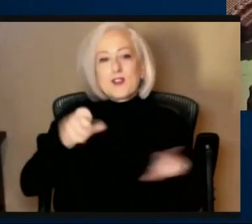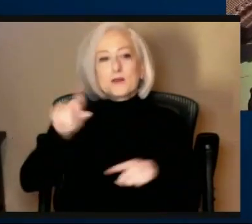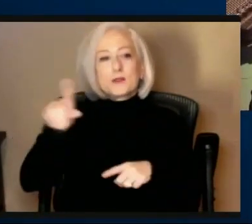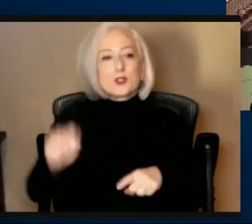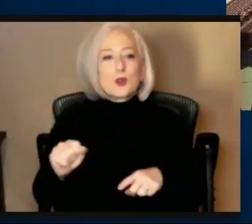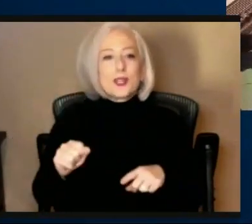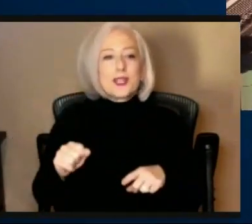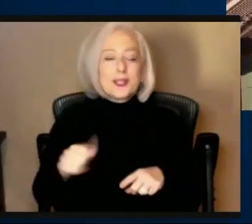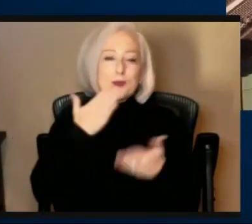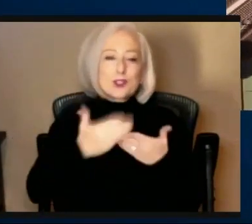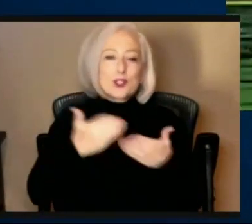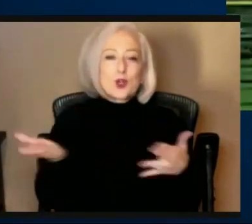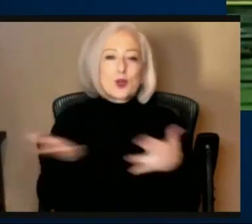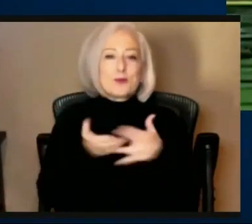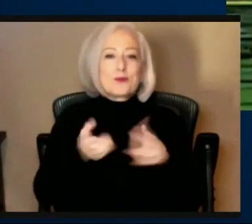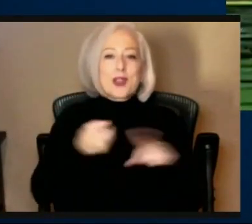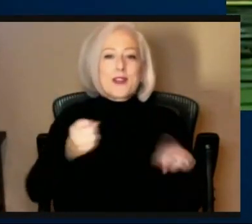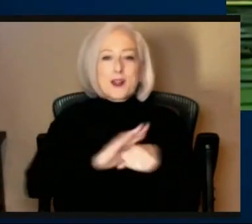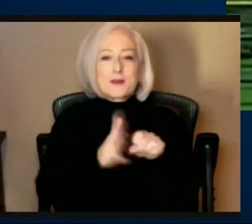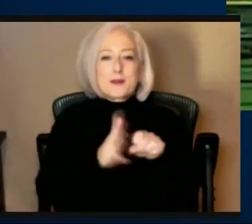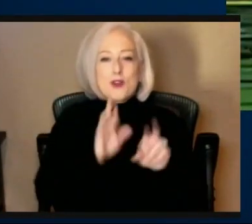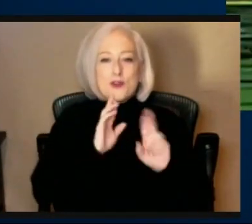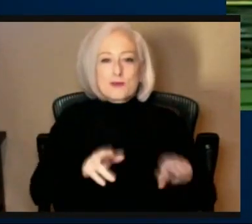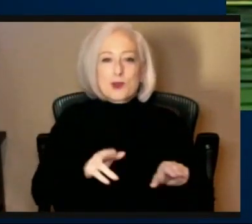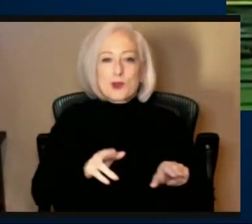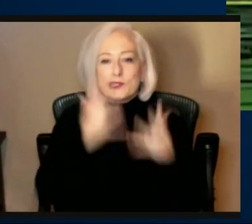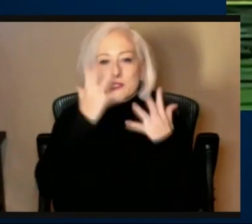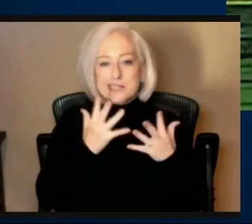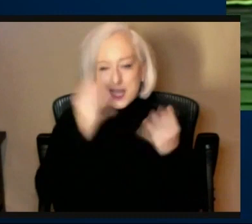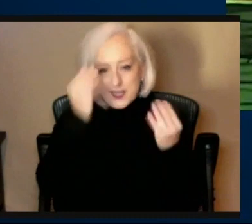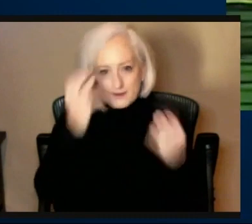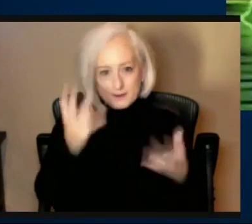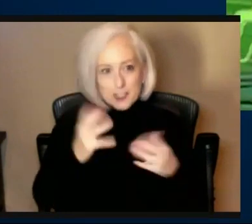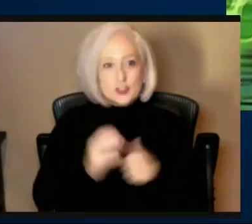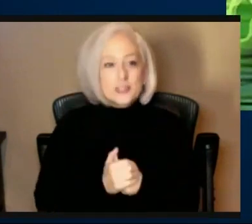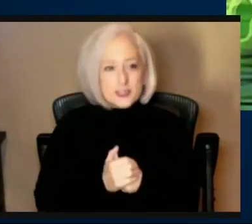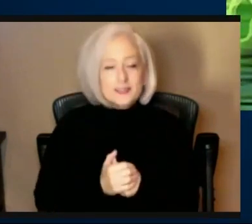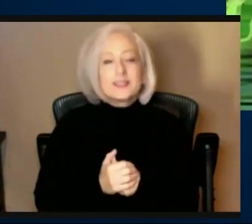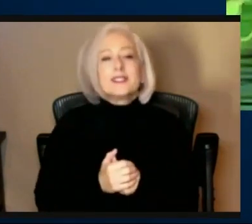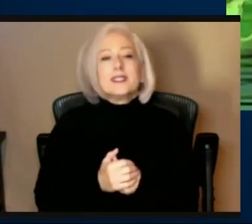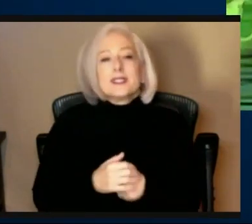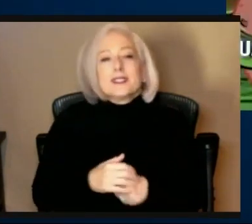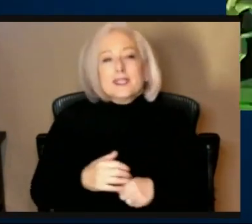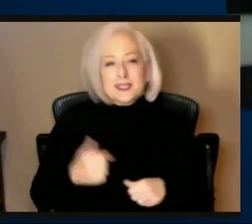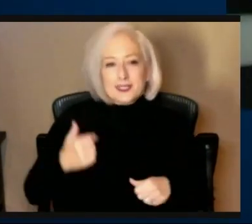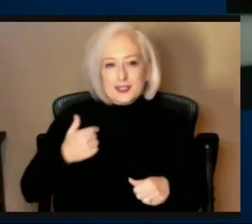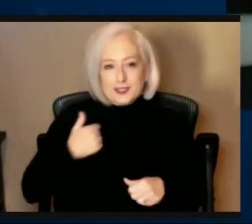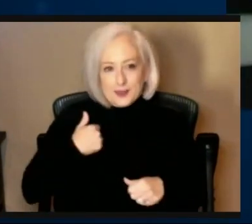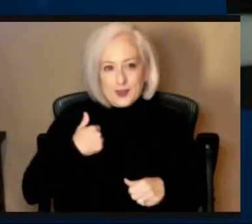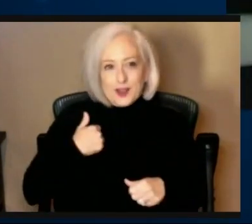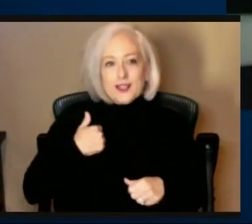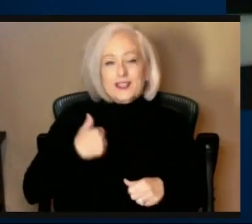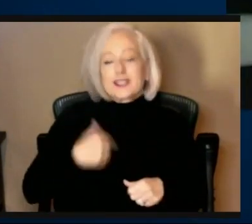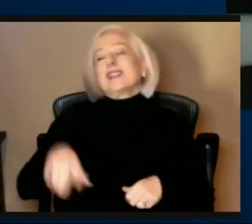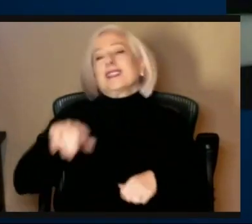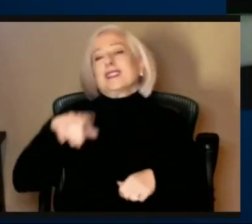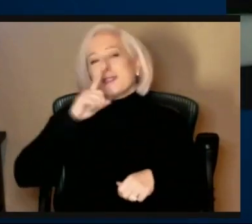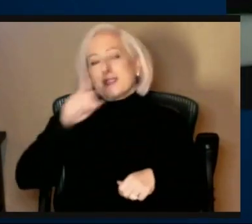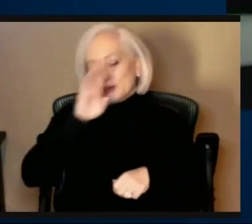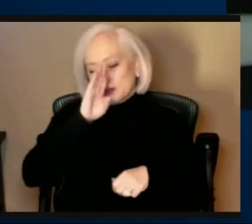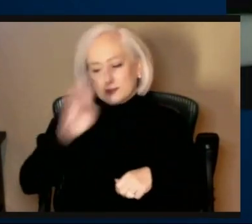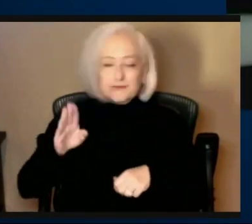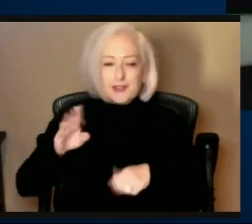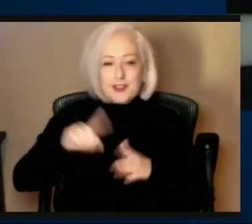and other kind of grim news. I get so public and little, that's little squirrel of yours and